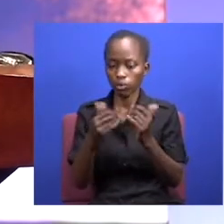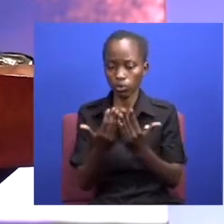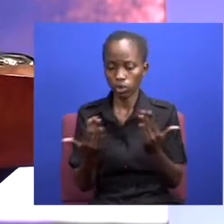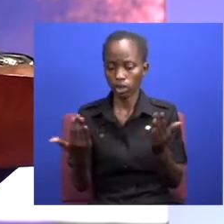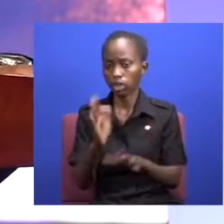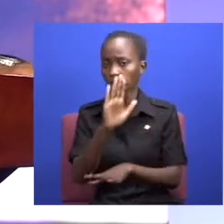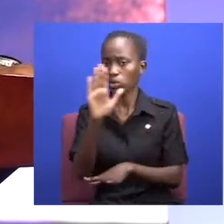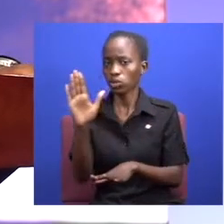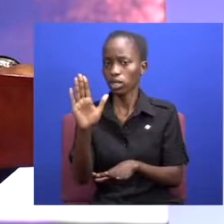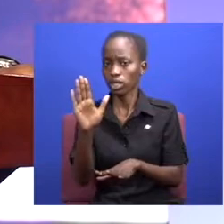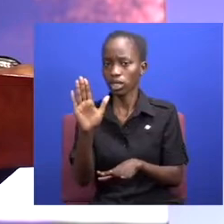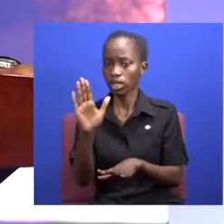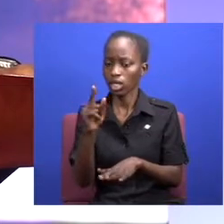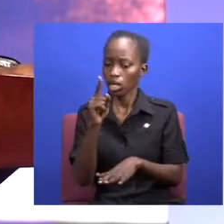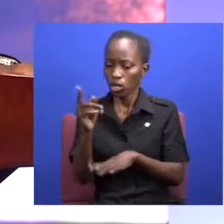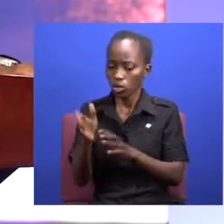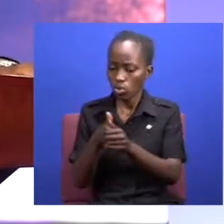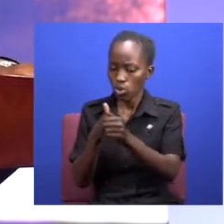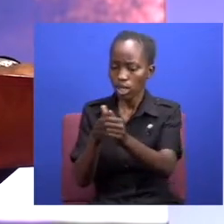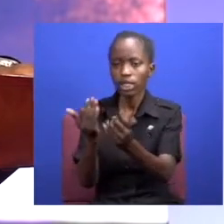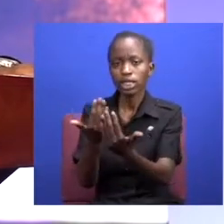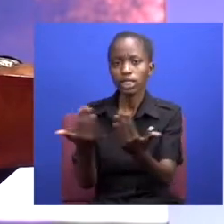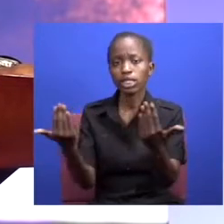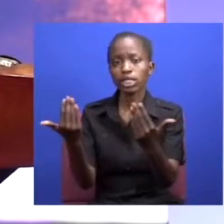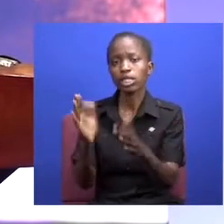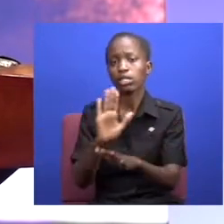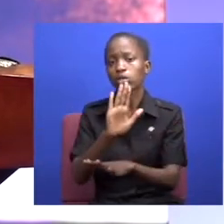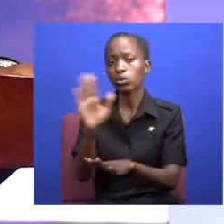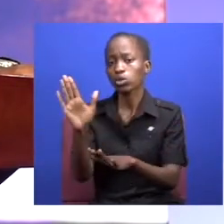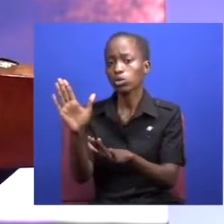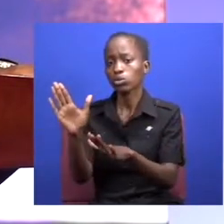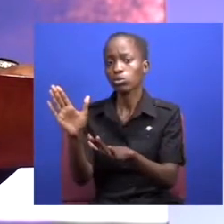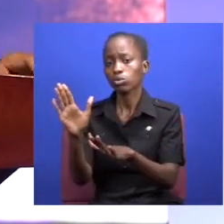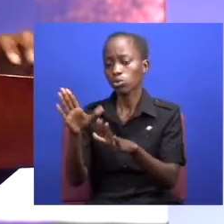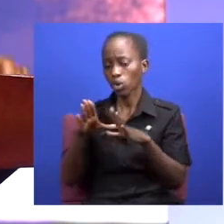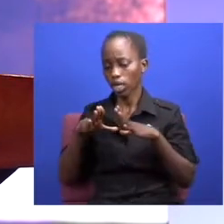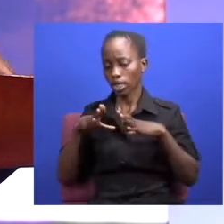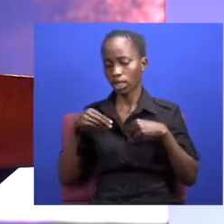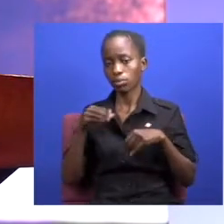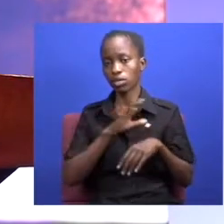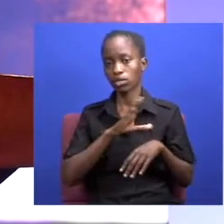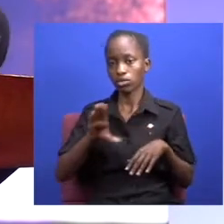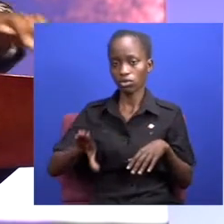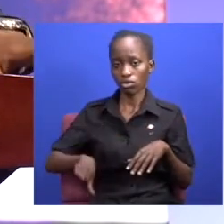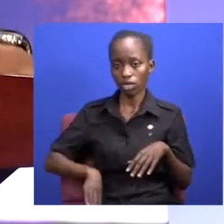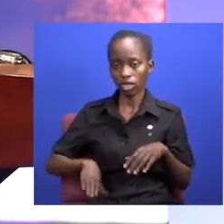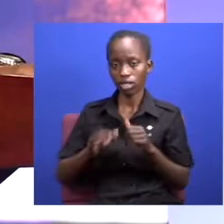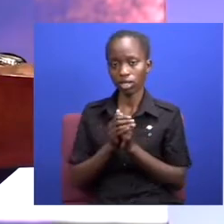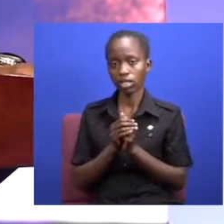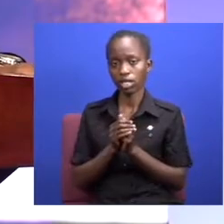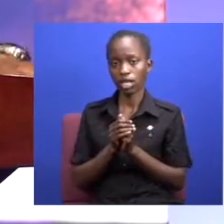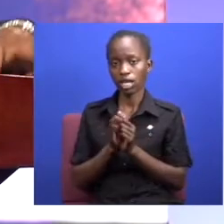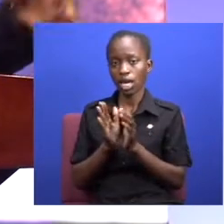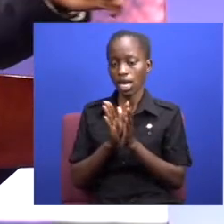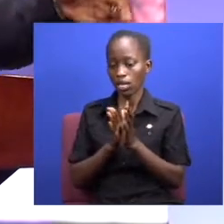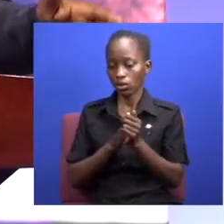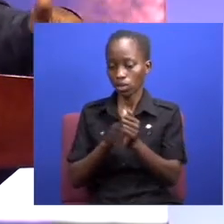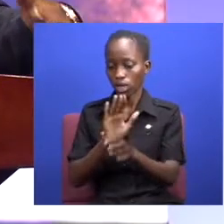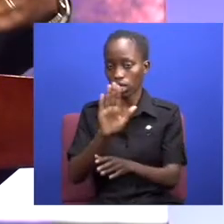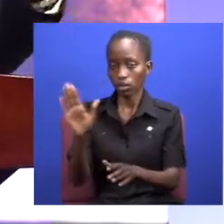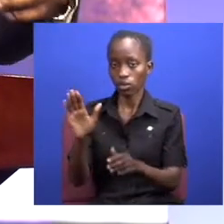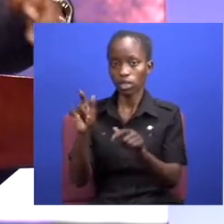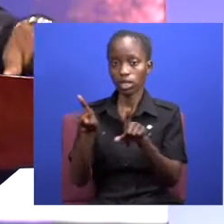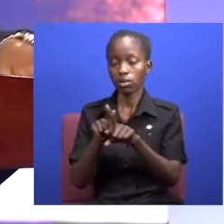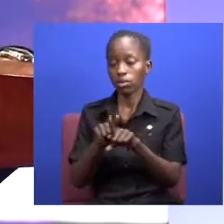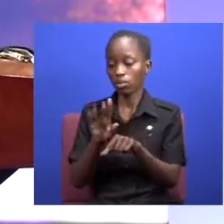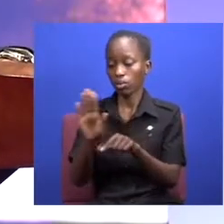children? Have you guided your children to respond also to the written word of God and to guide them so that